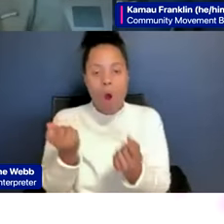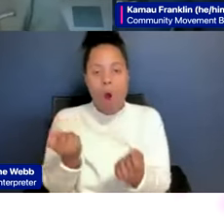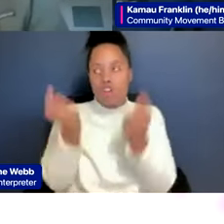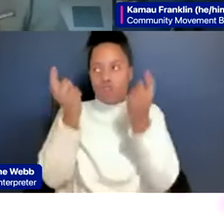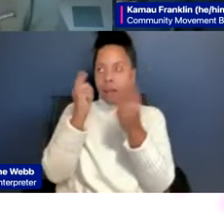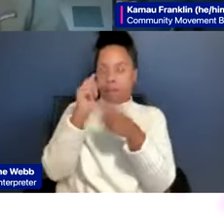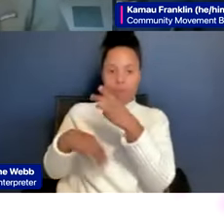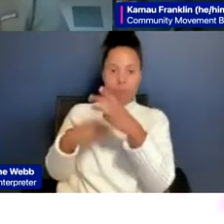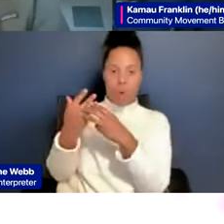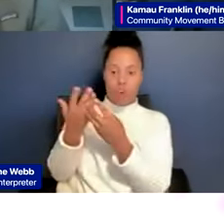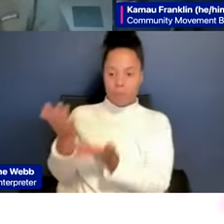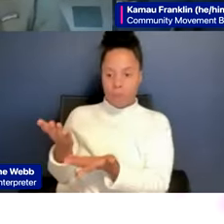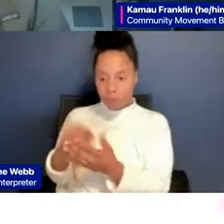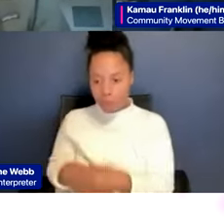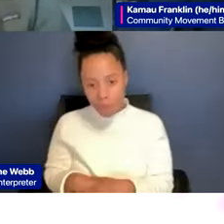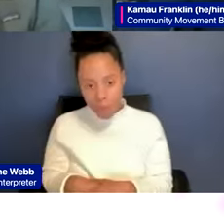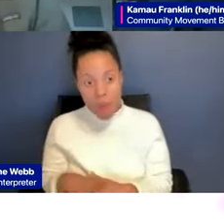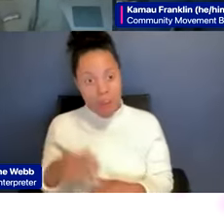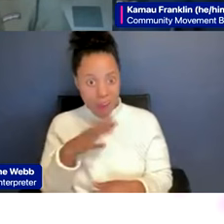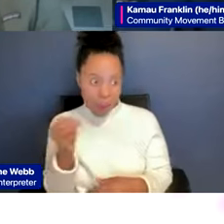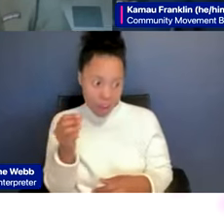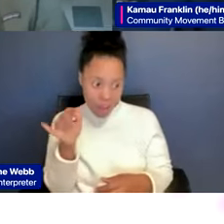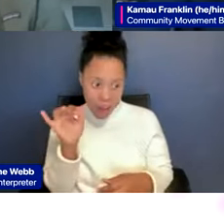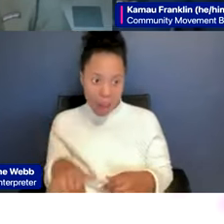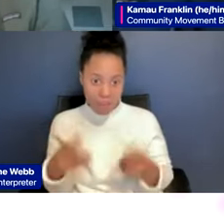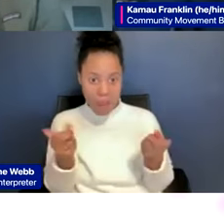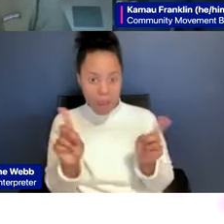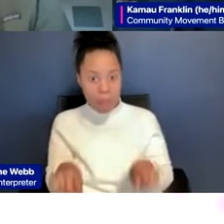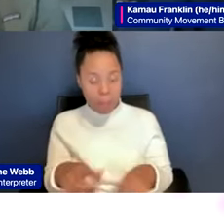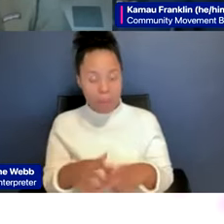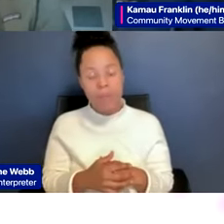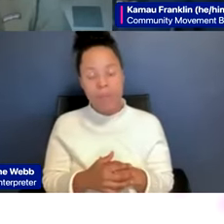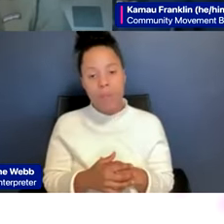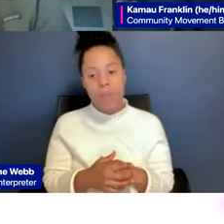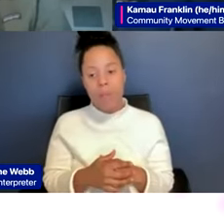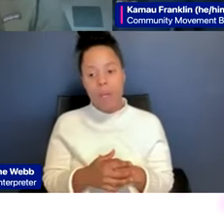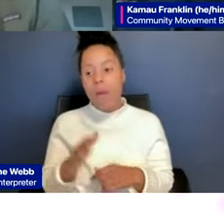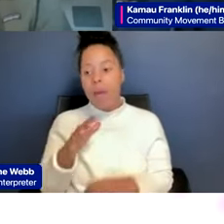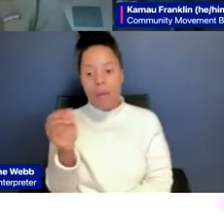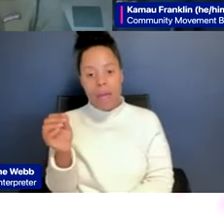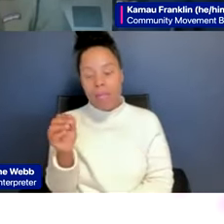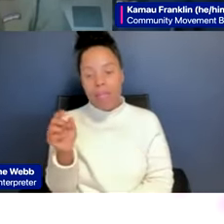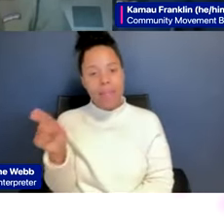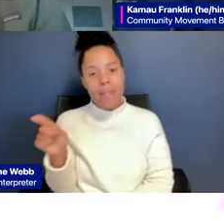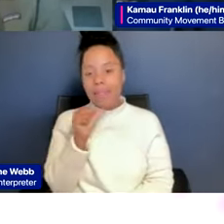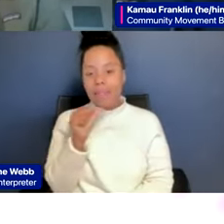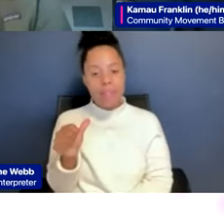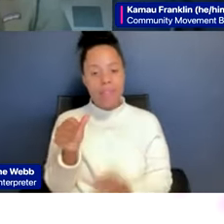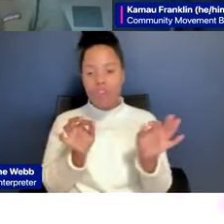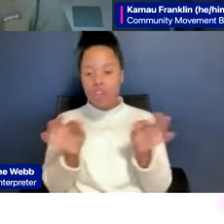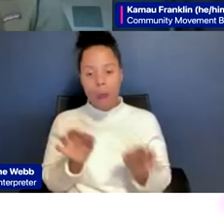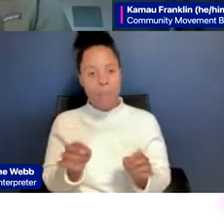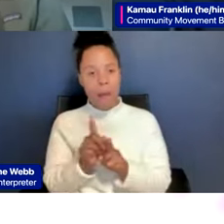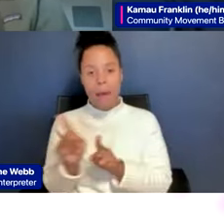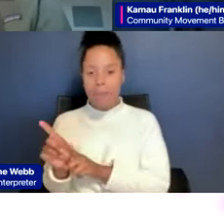world. And it has happened. And that he didn't describe it as a